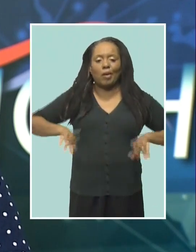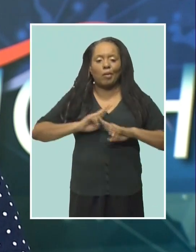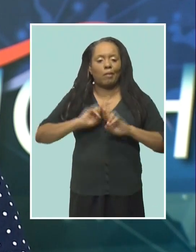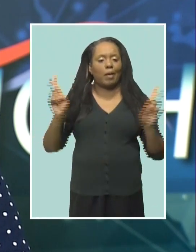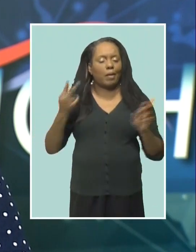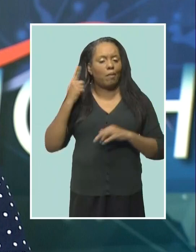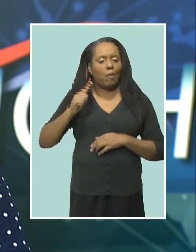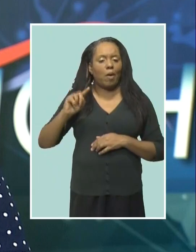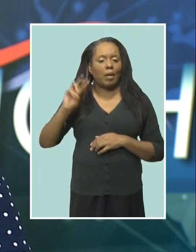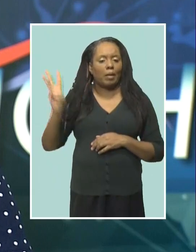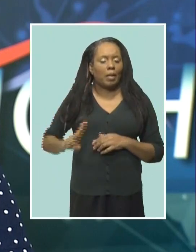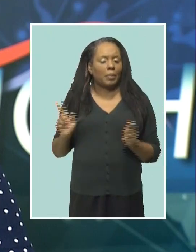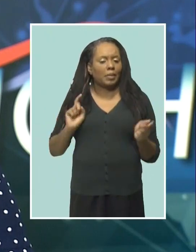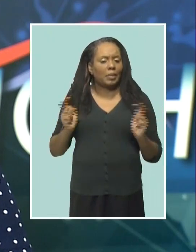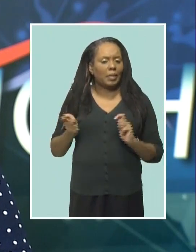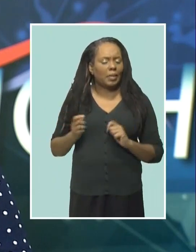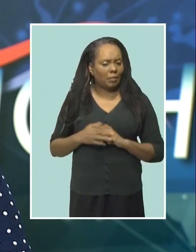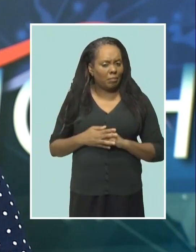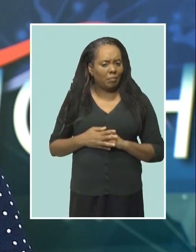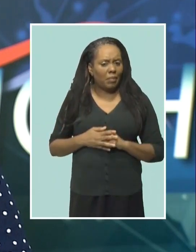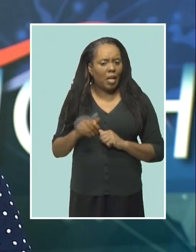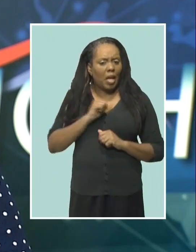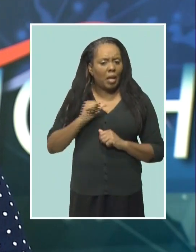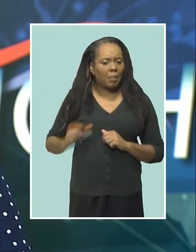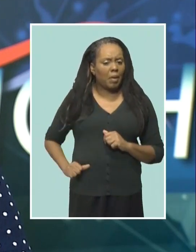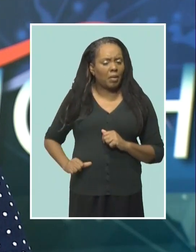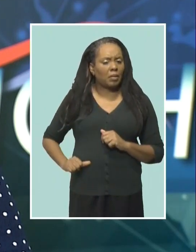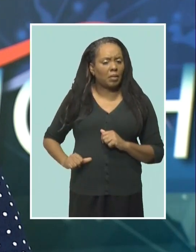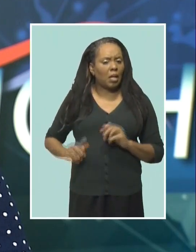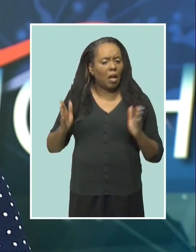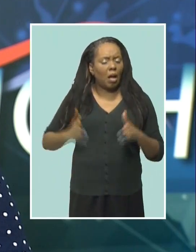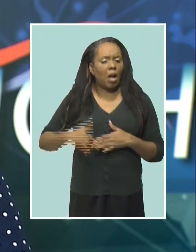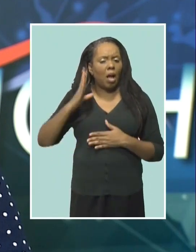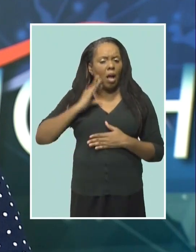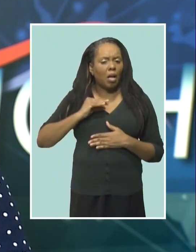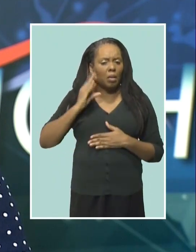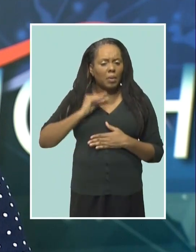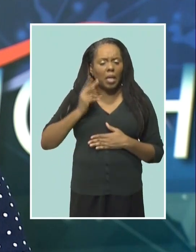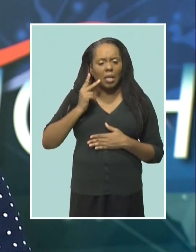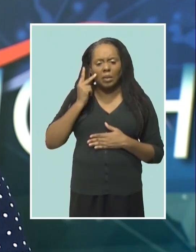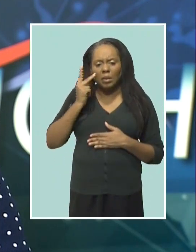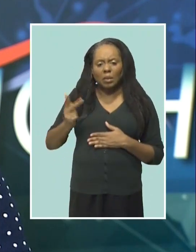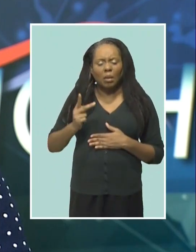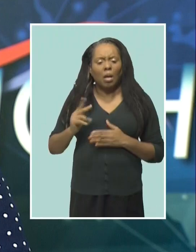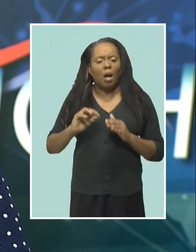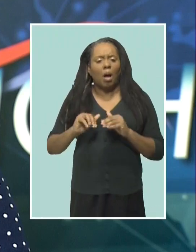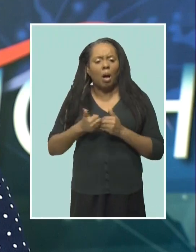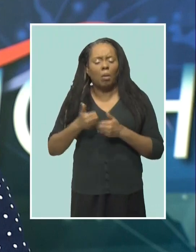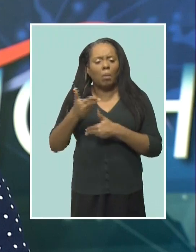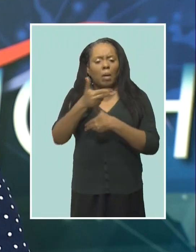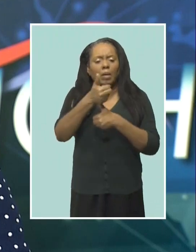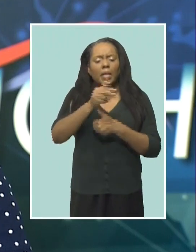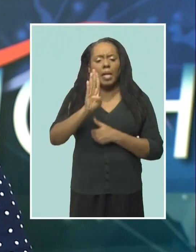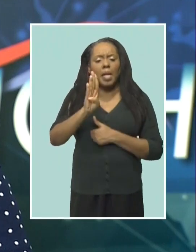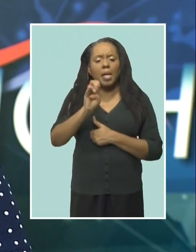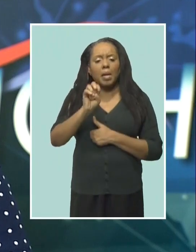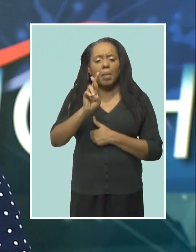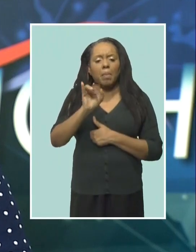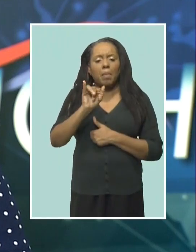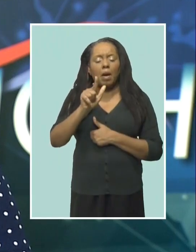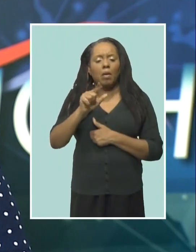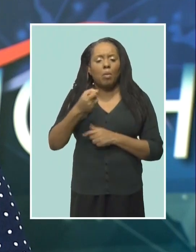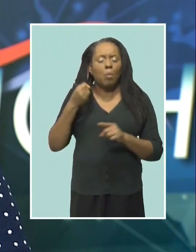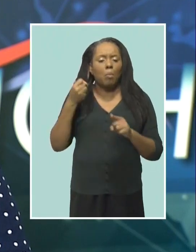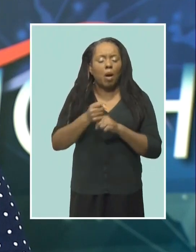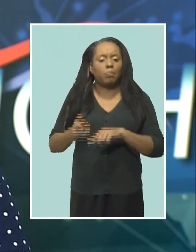change threats it faces. Ambassador Nihas, who experienced and witnessed the devastating impact of Hurricane Beryl, says